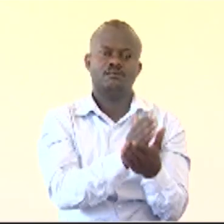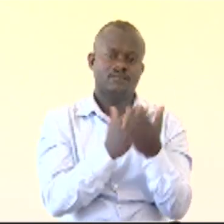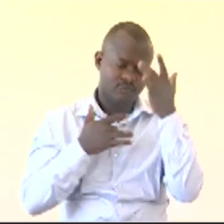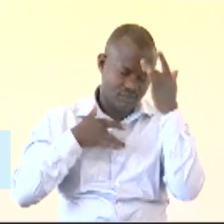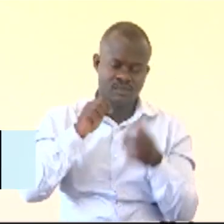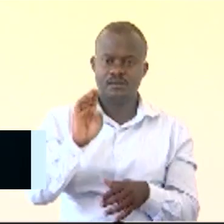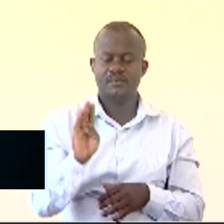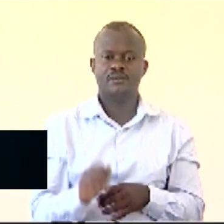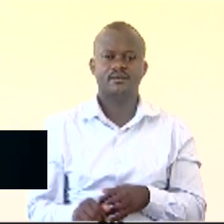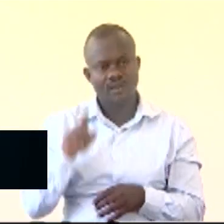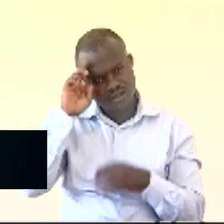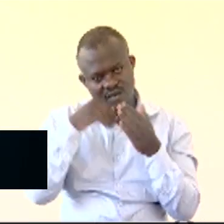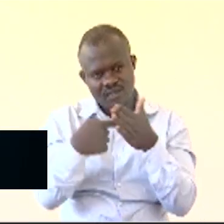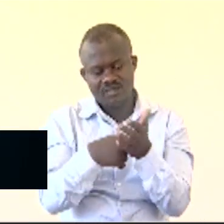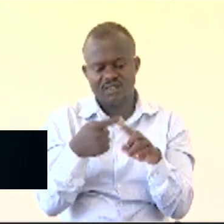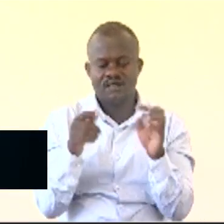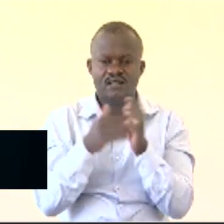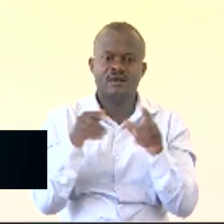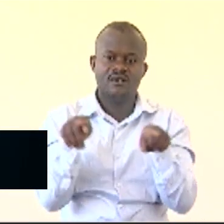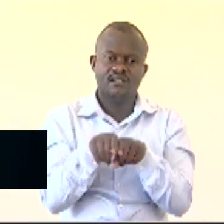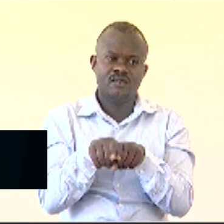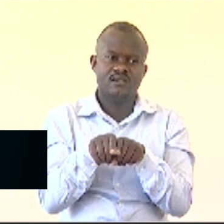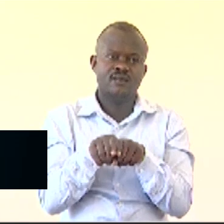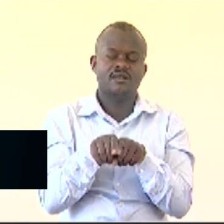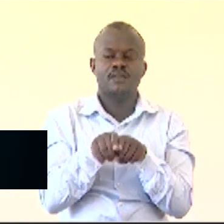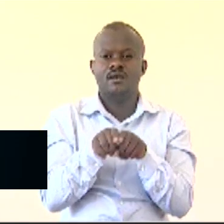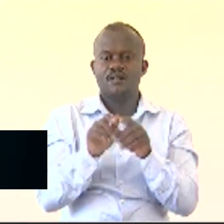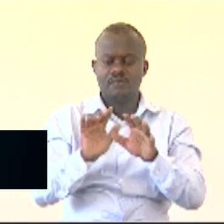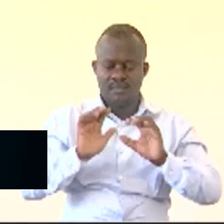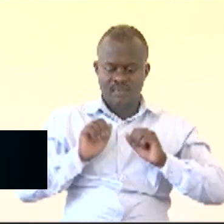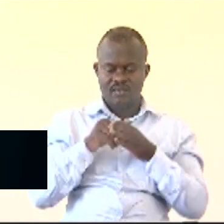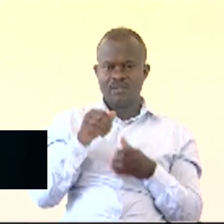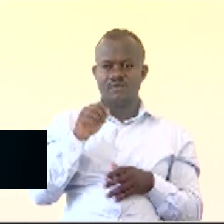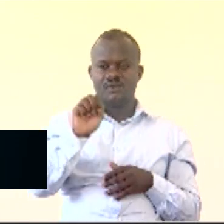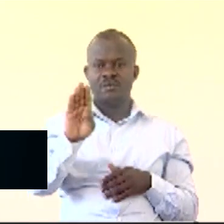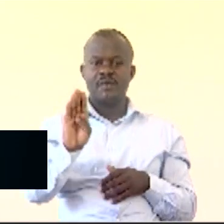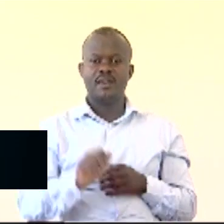Think about the treatment and even the prevention of tuberculosis.